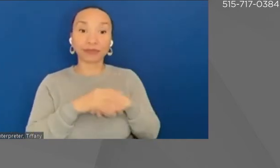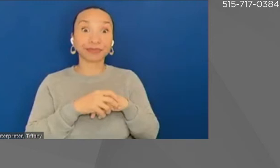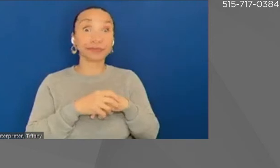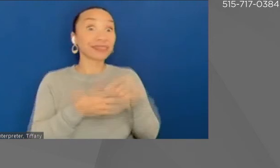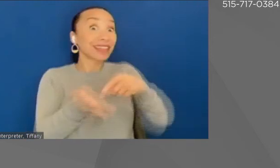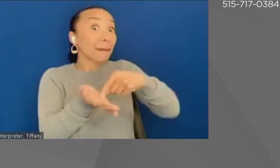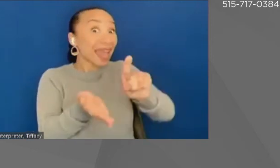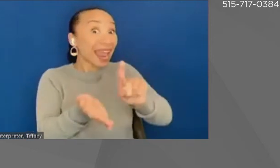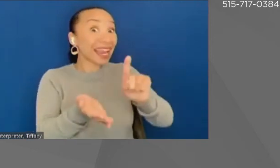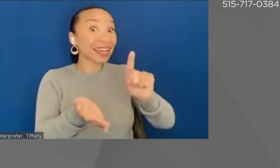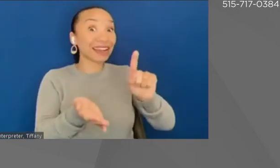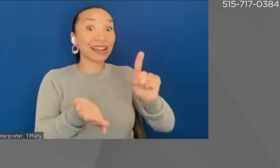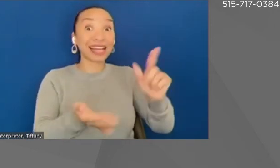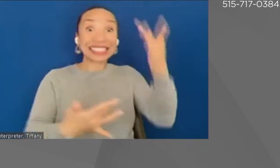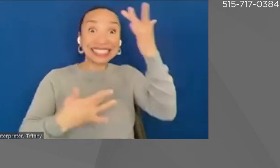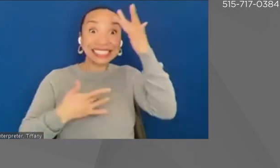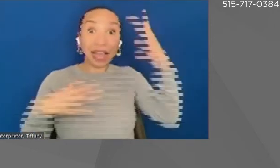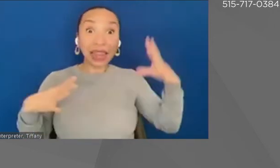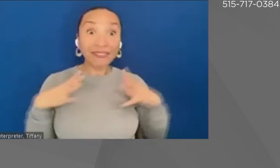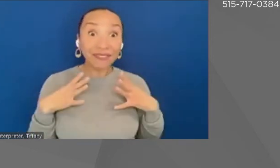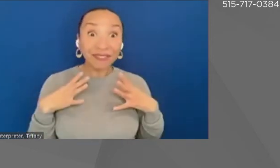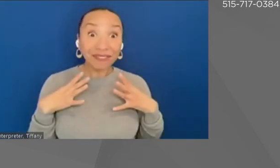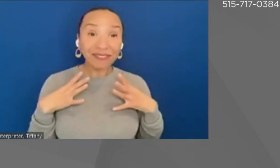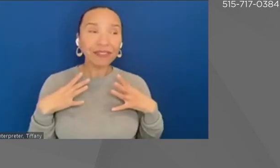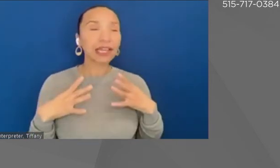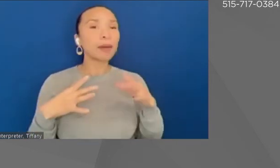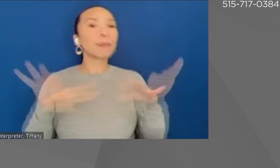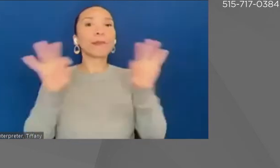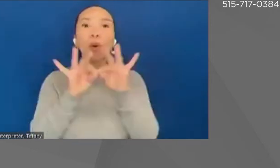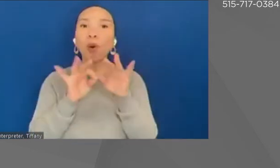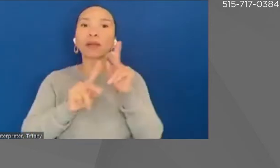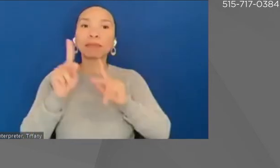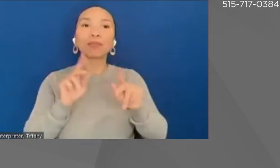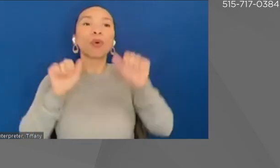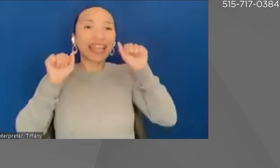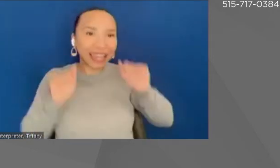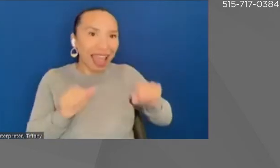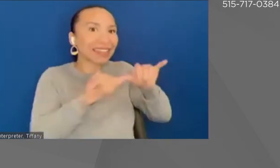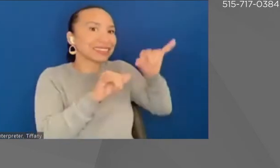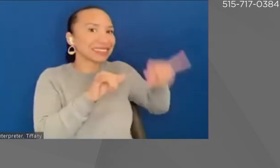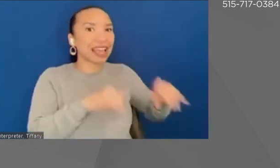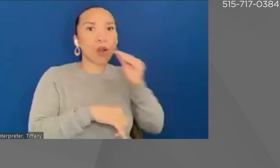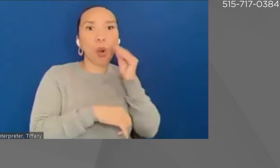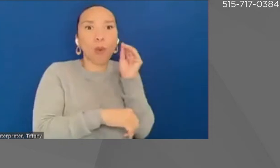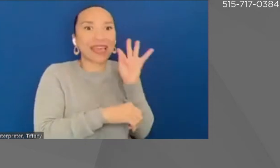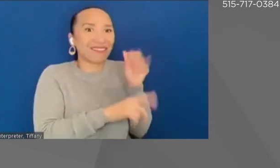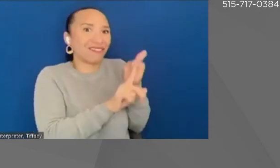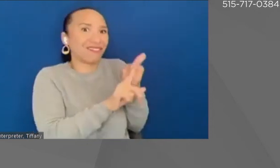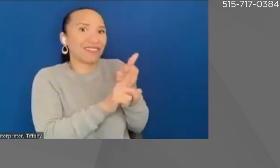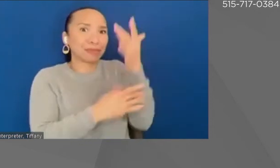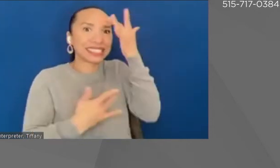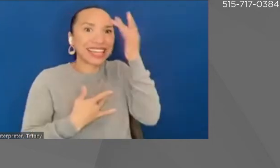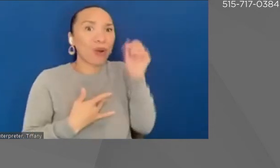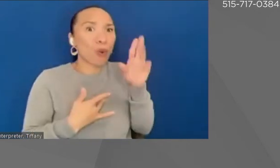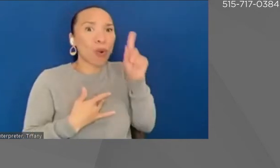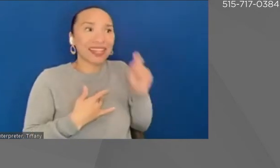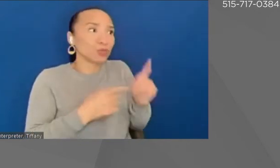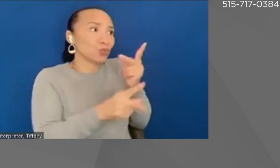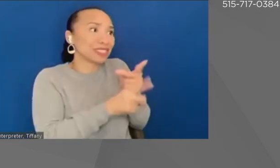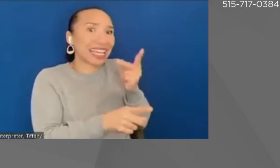leave are so important as well. Making sure people have the opportunity to stay at home if they're sick or they need to take care of a loved